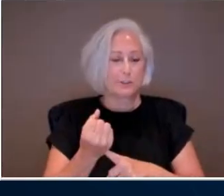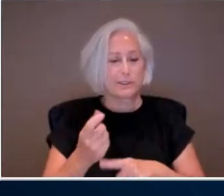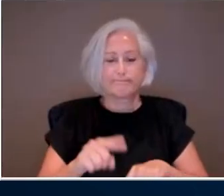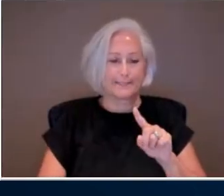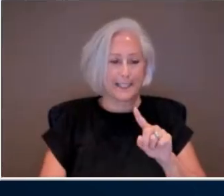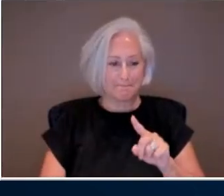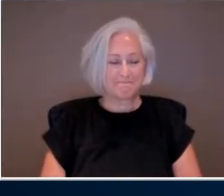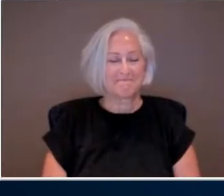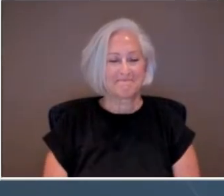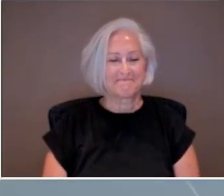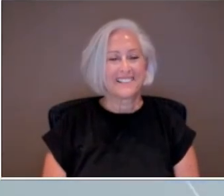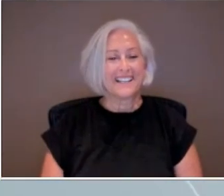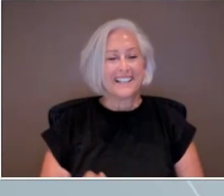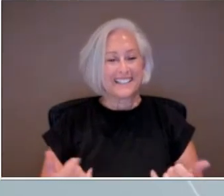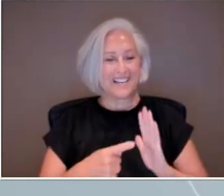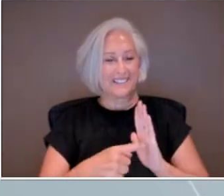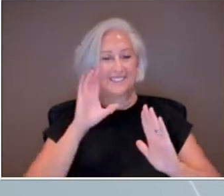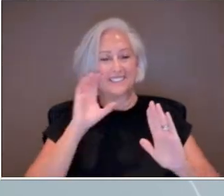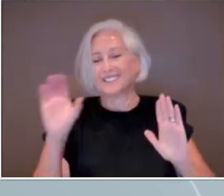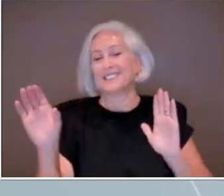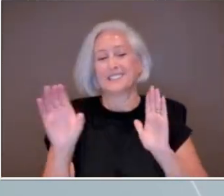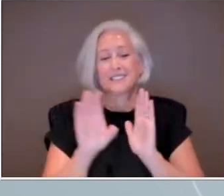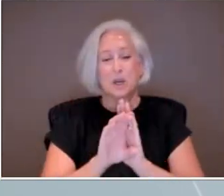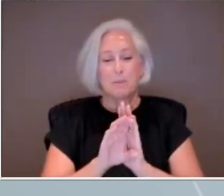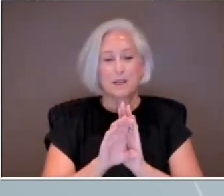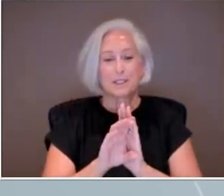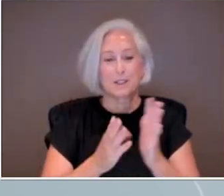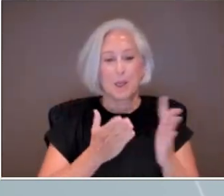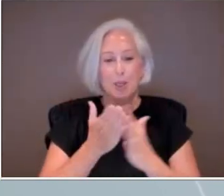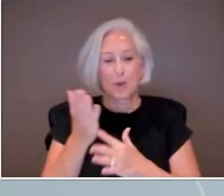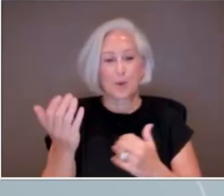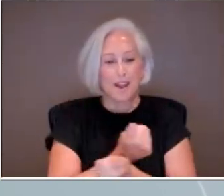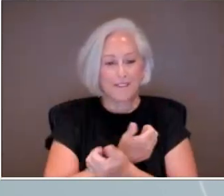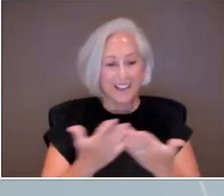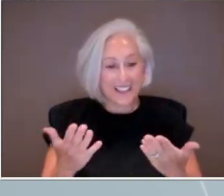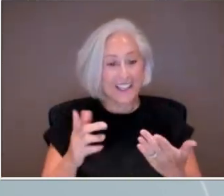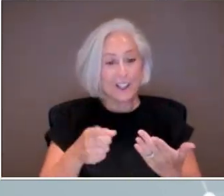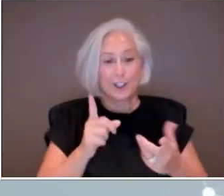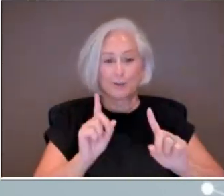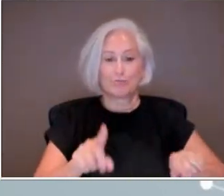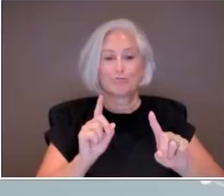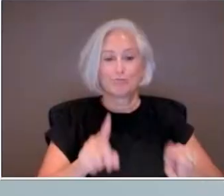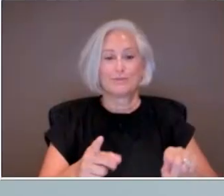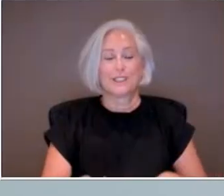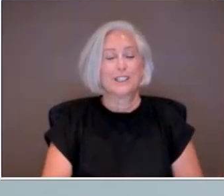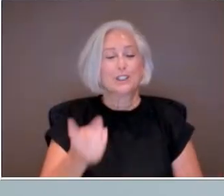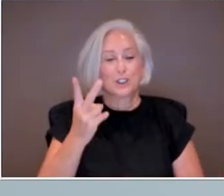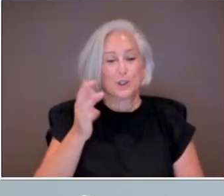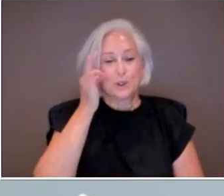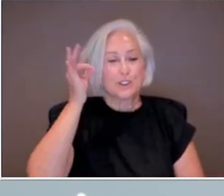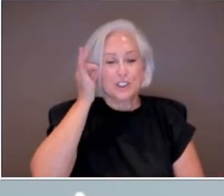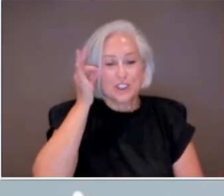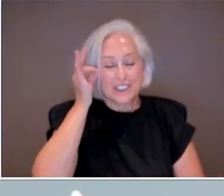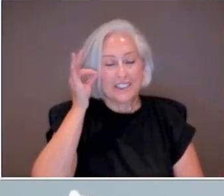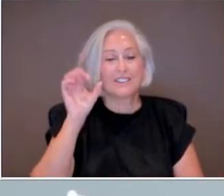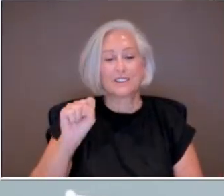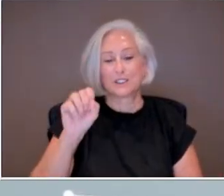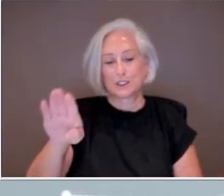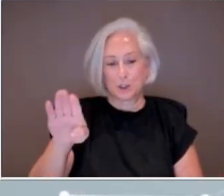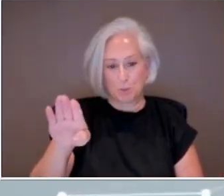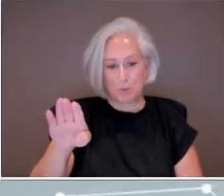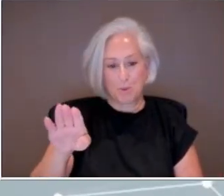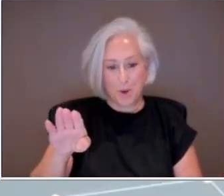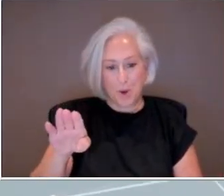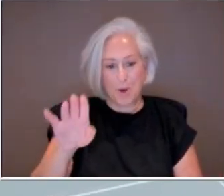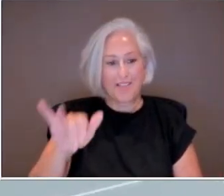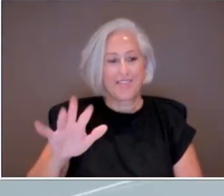that Jennifer shared with us, because throughout everything, you were able to attend 2 of the Chiefs' Super Bowl appearances. This winning moment, man, that